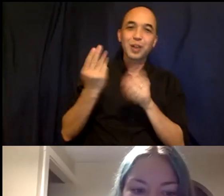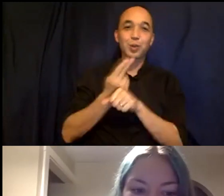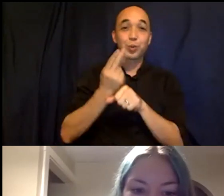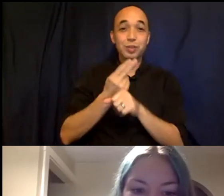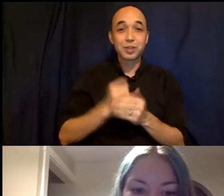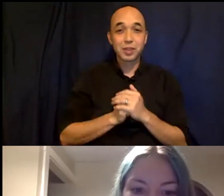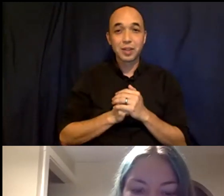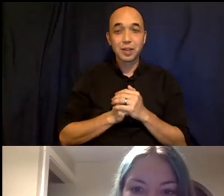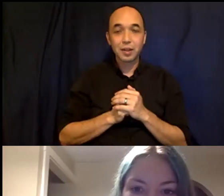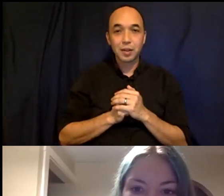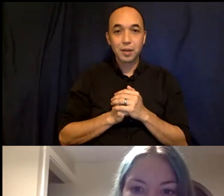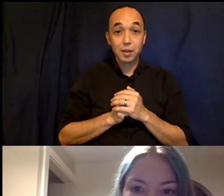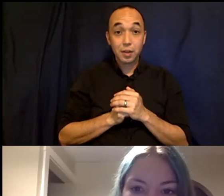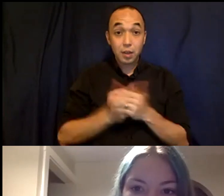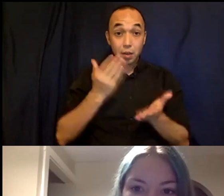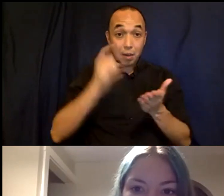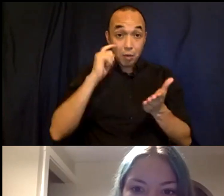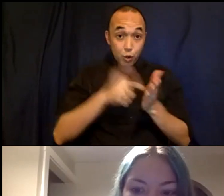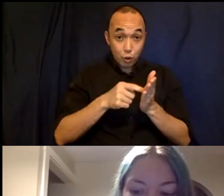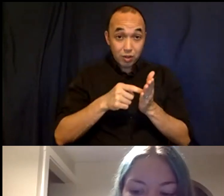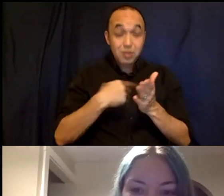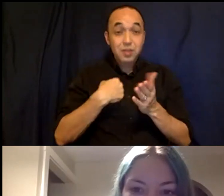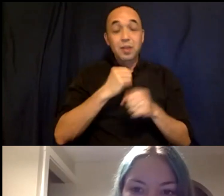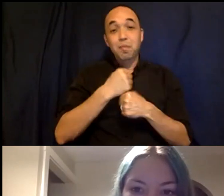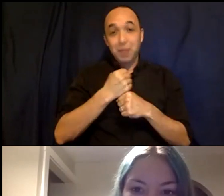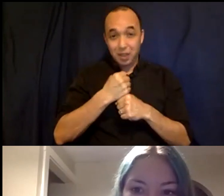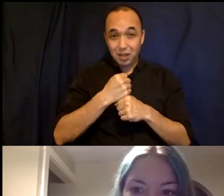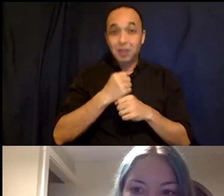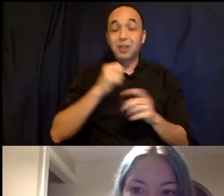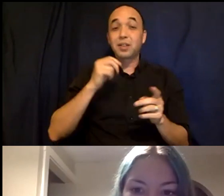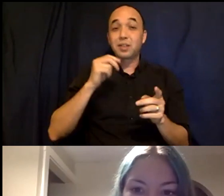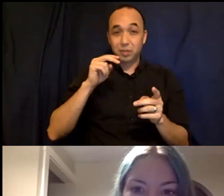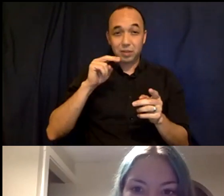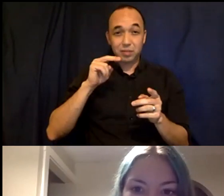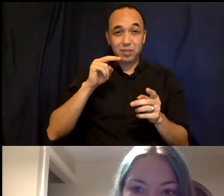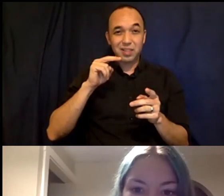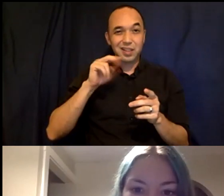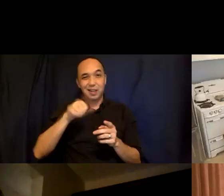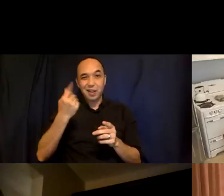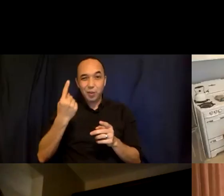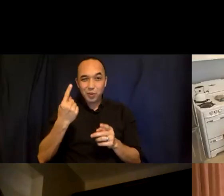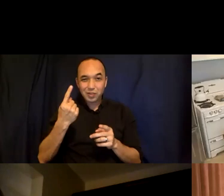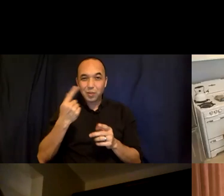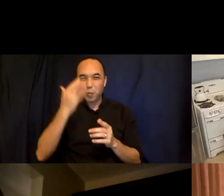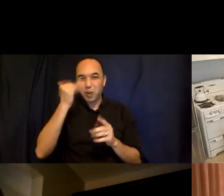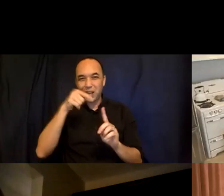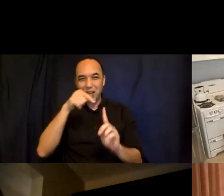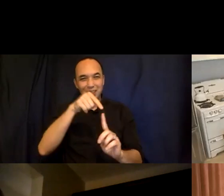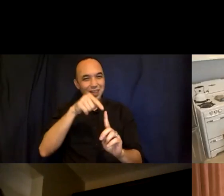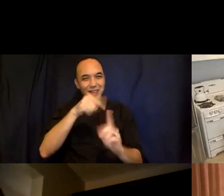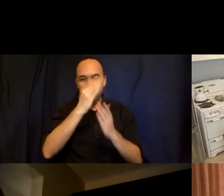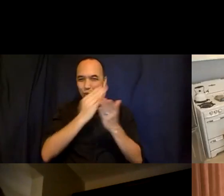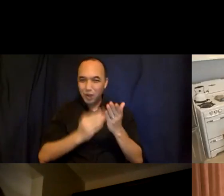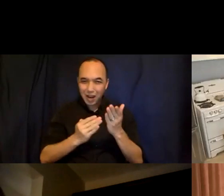that I'm doing another one here just because these cracked and got really thin, and I'm not digging that.